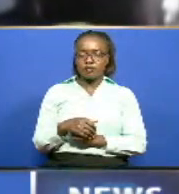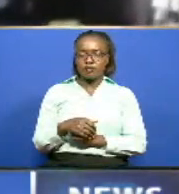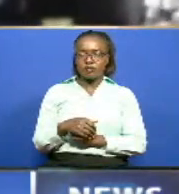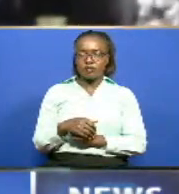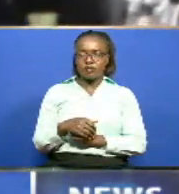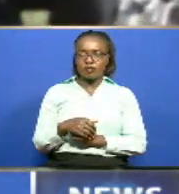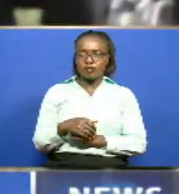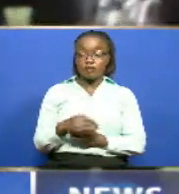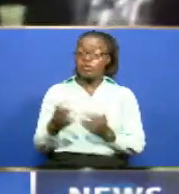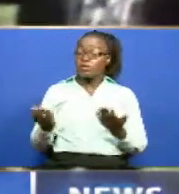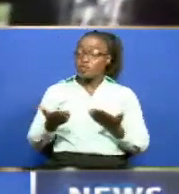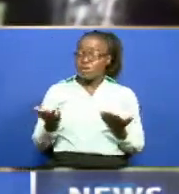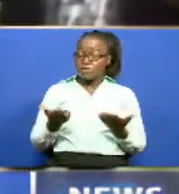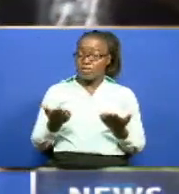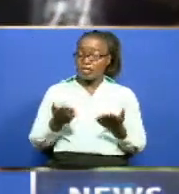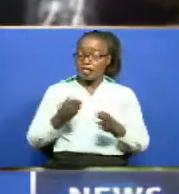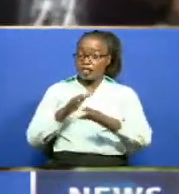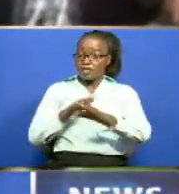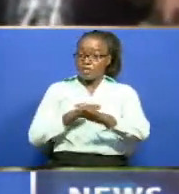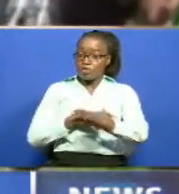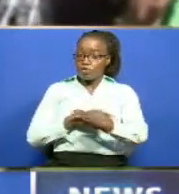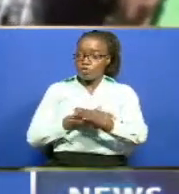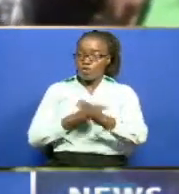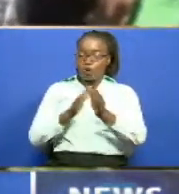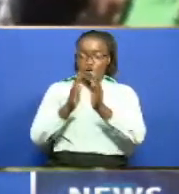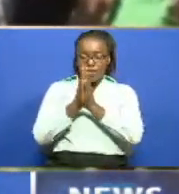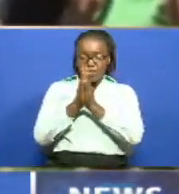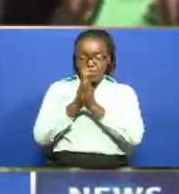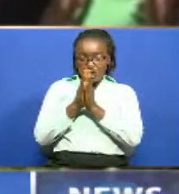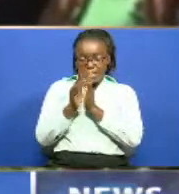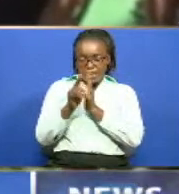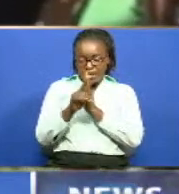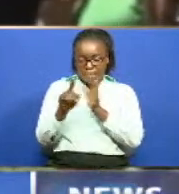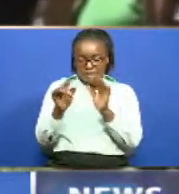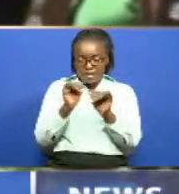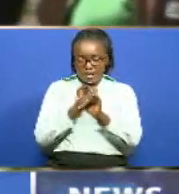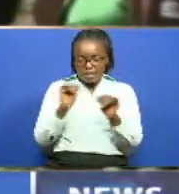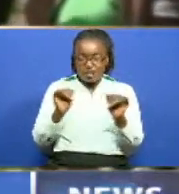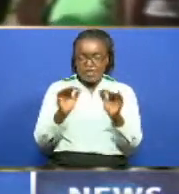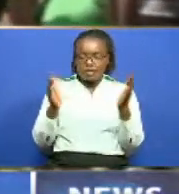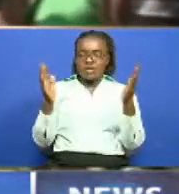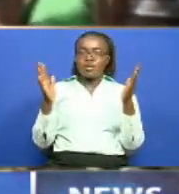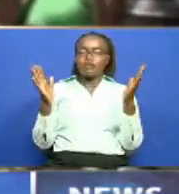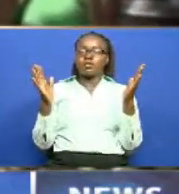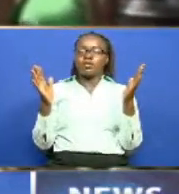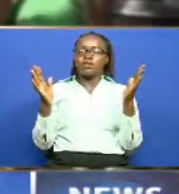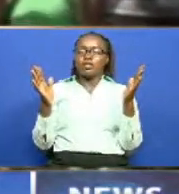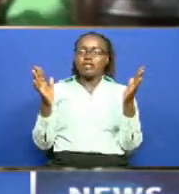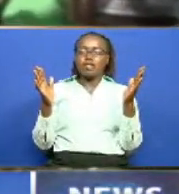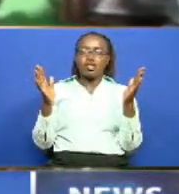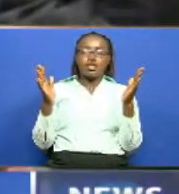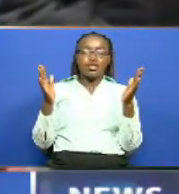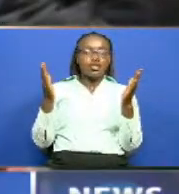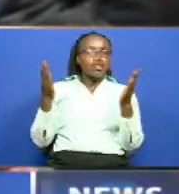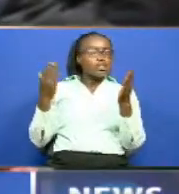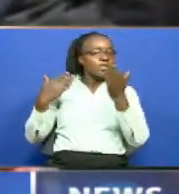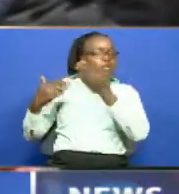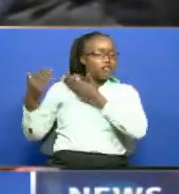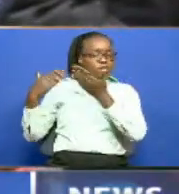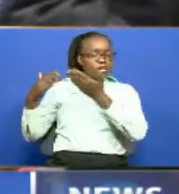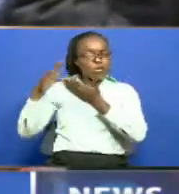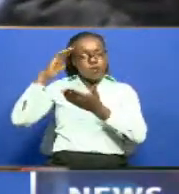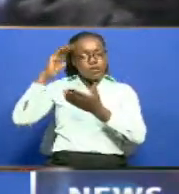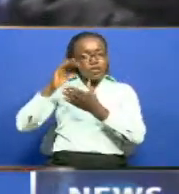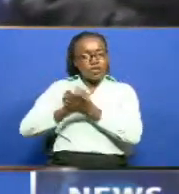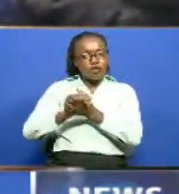This is where the Agikuyu would conduct prayers and cleansing ceremonies. Historians believe this is where